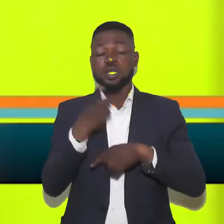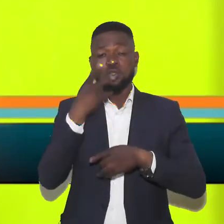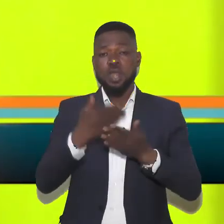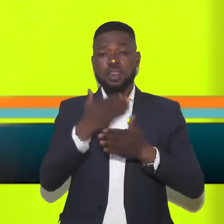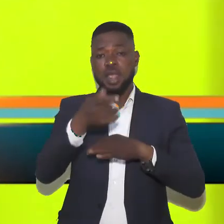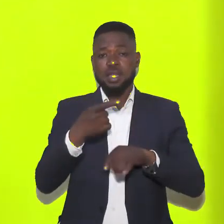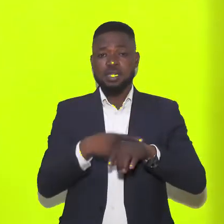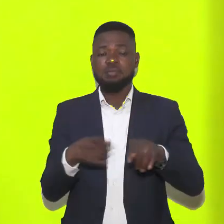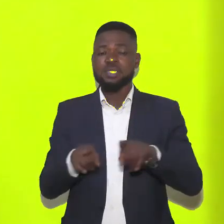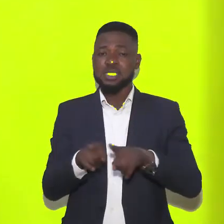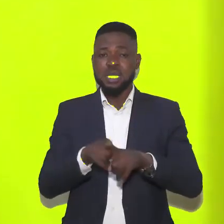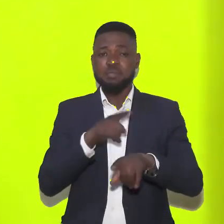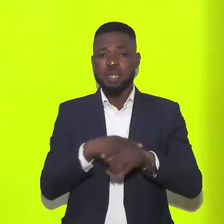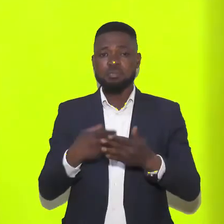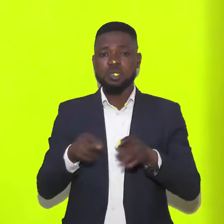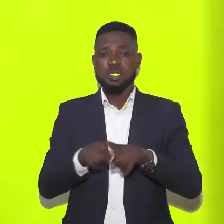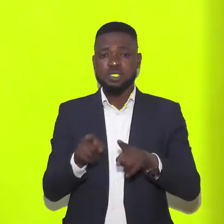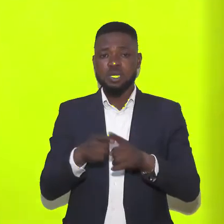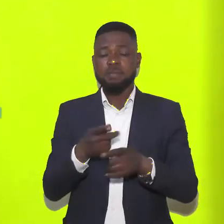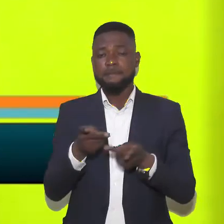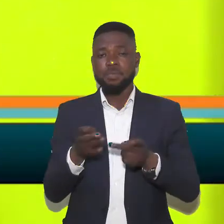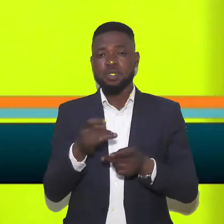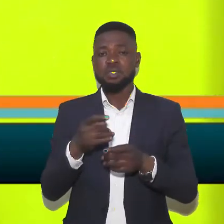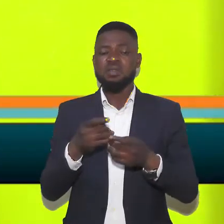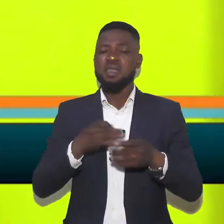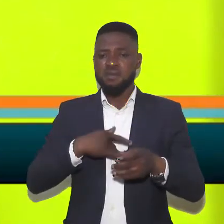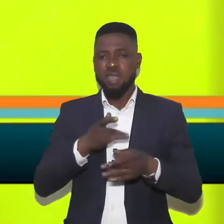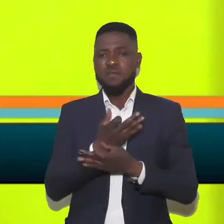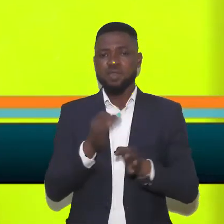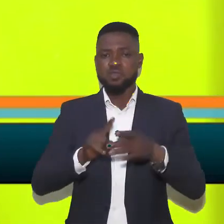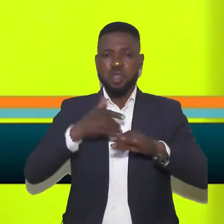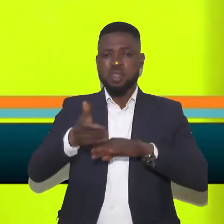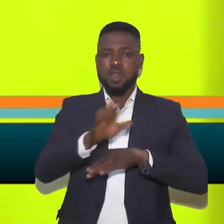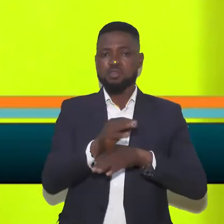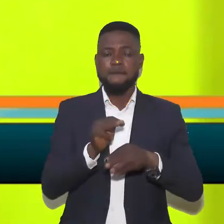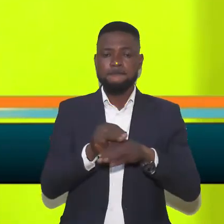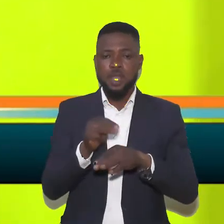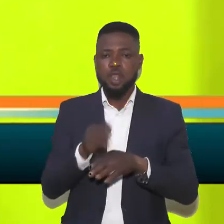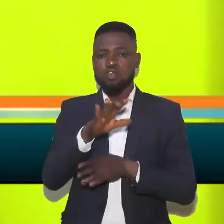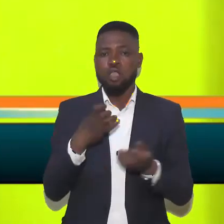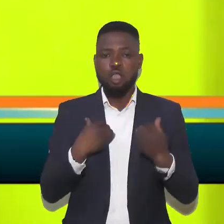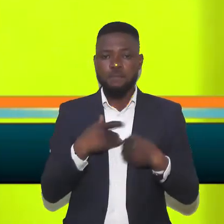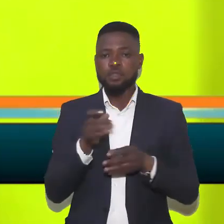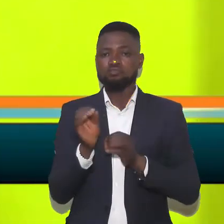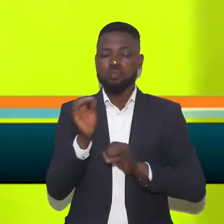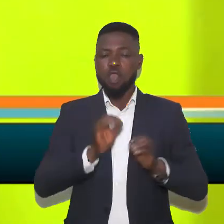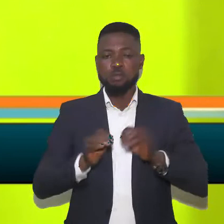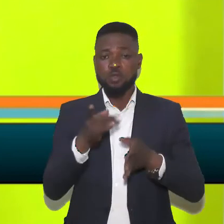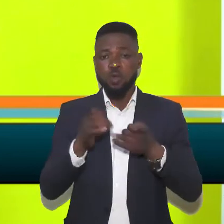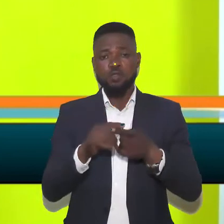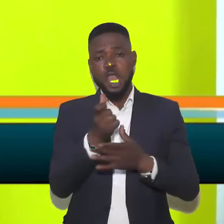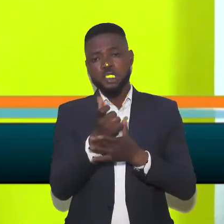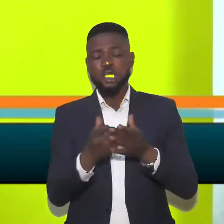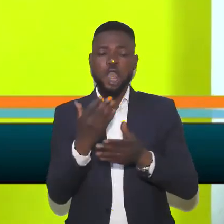time, same station. Please feel free to send your messages, your comments, your contributions. You